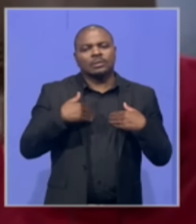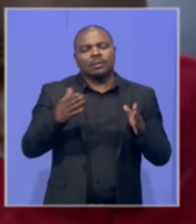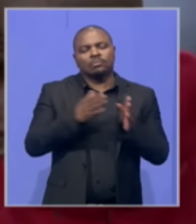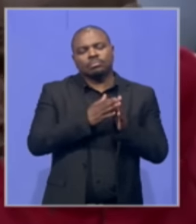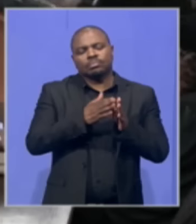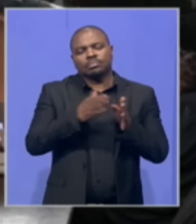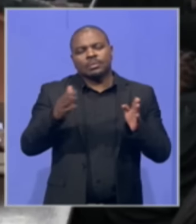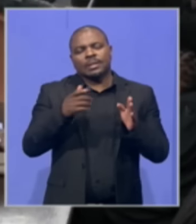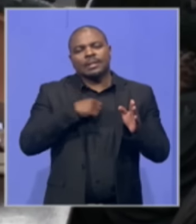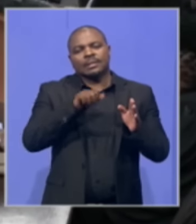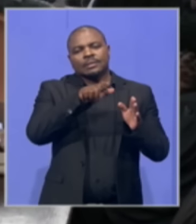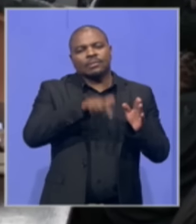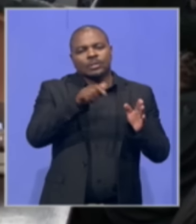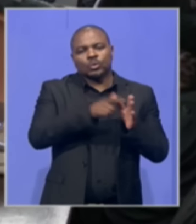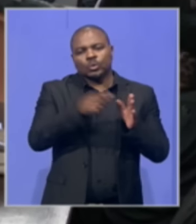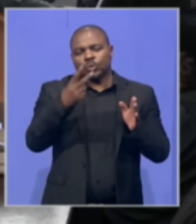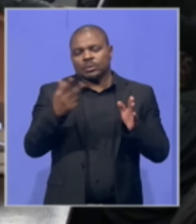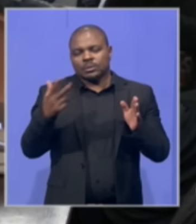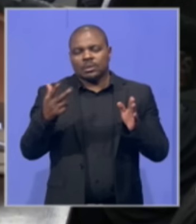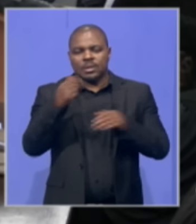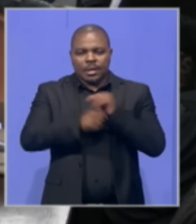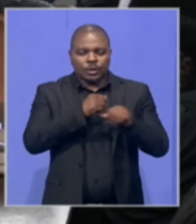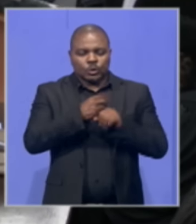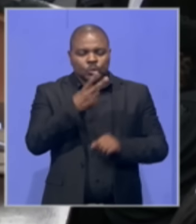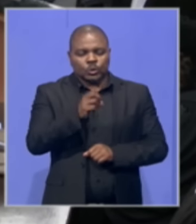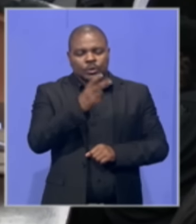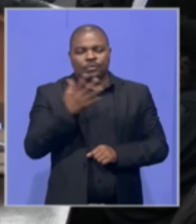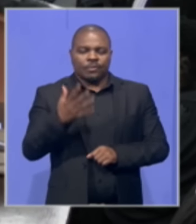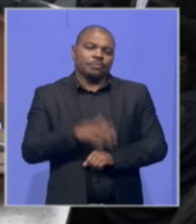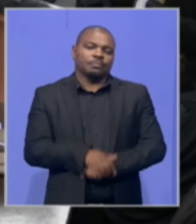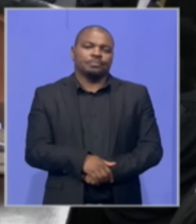le 28 ka 2025. Thank you.